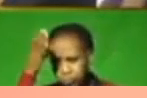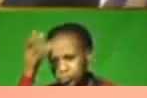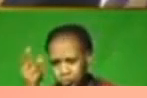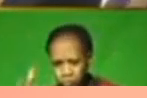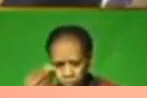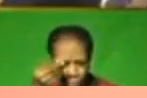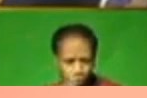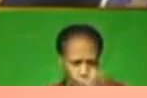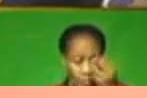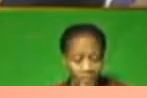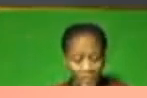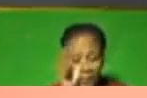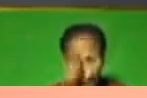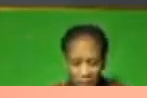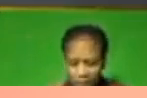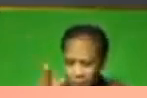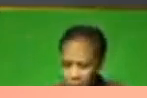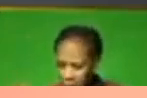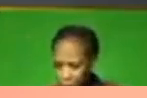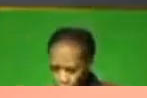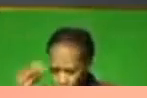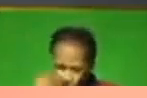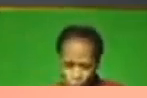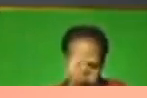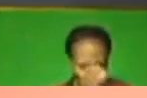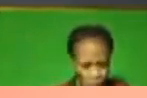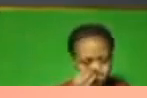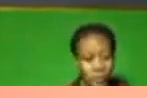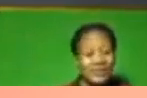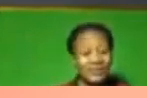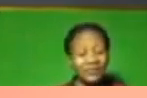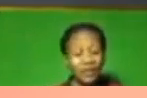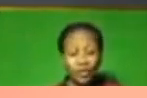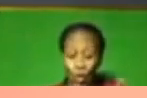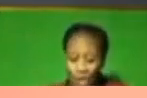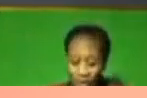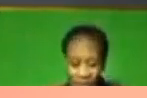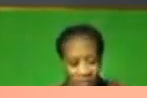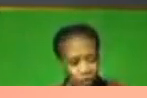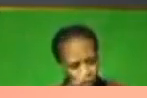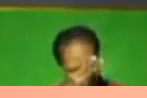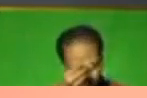of individuals and organizations across